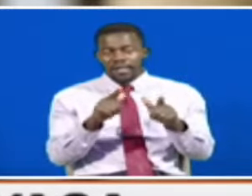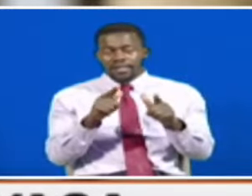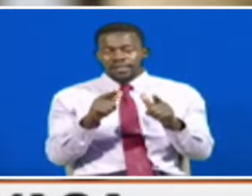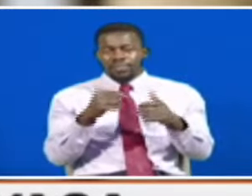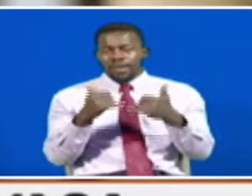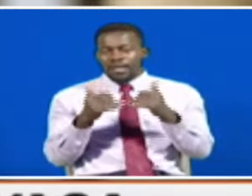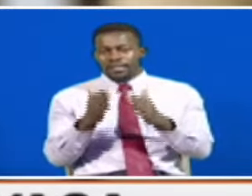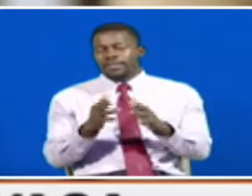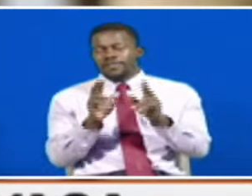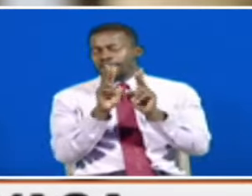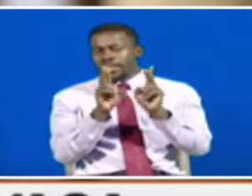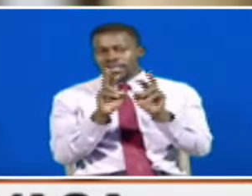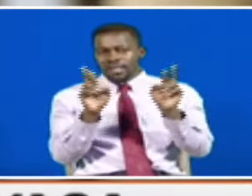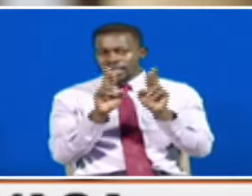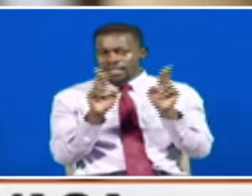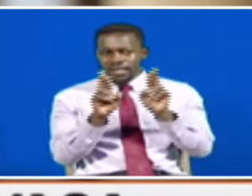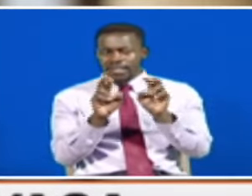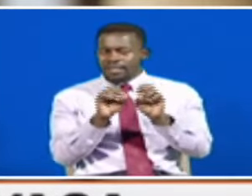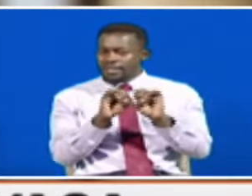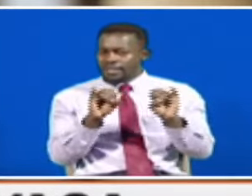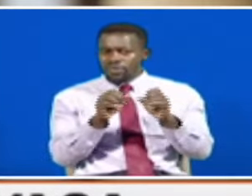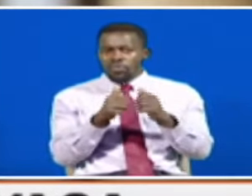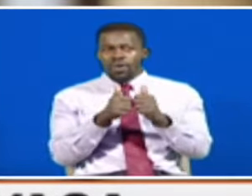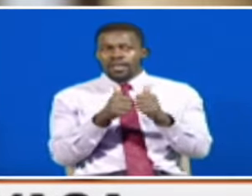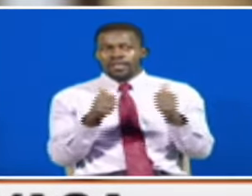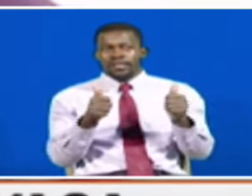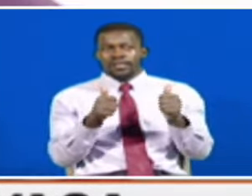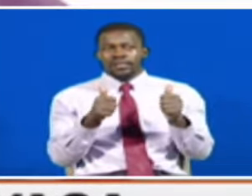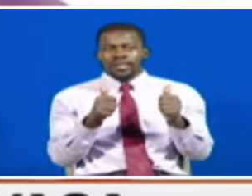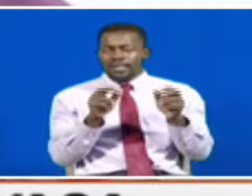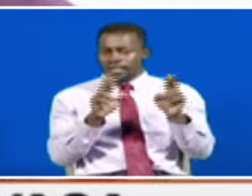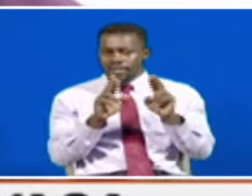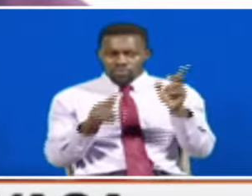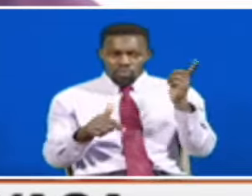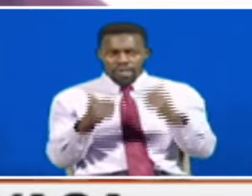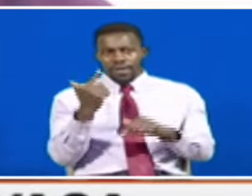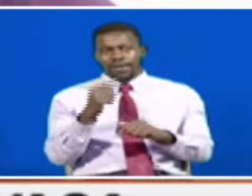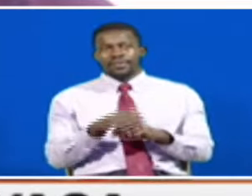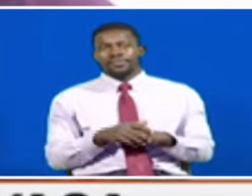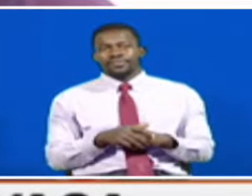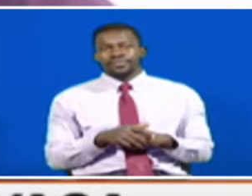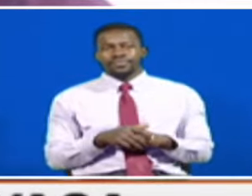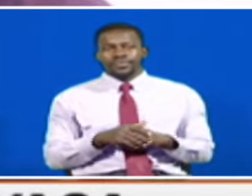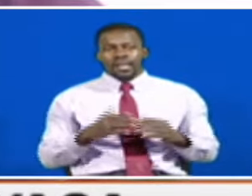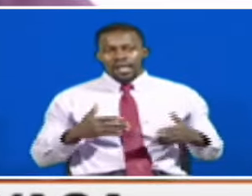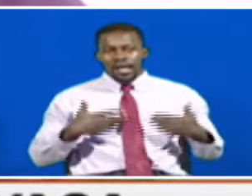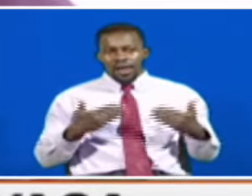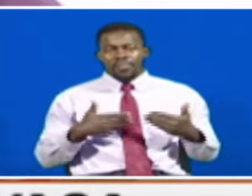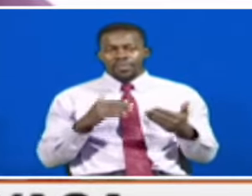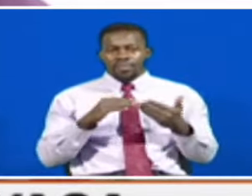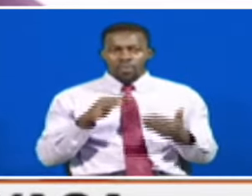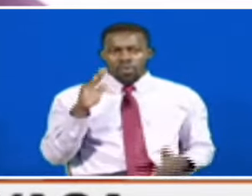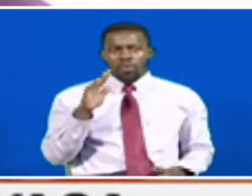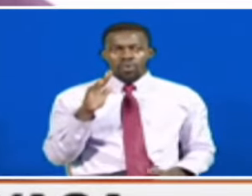Vijana wako tayari, wako safi, prepared kushinda. As a top scorer, nimefurahi sana.